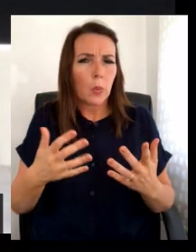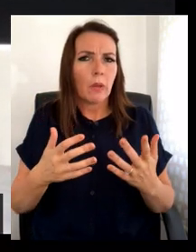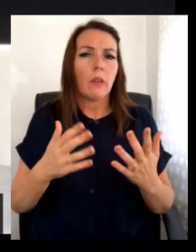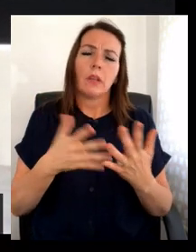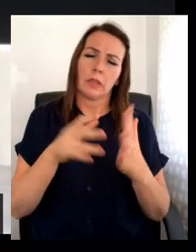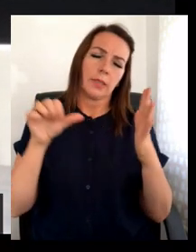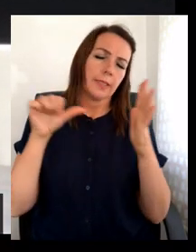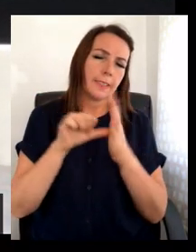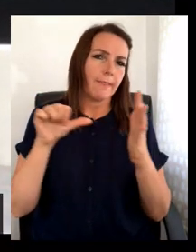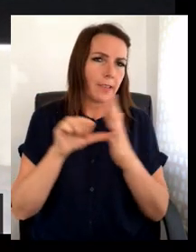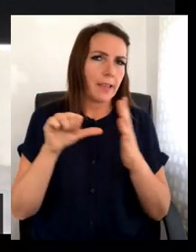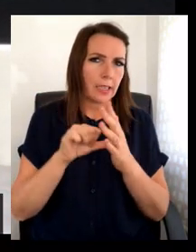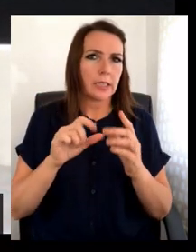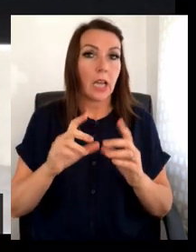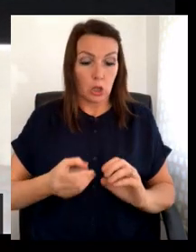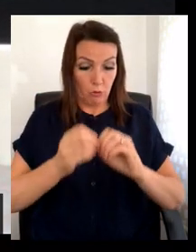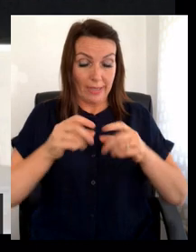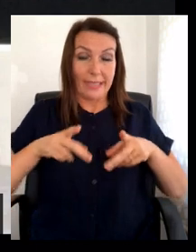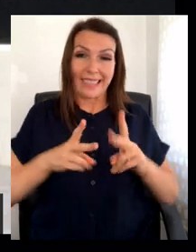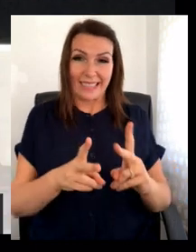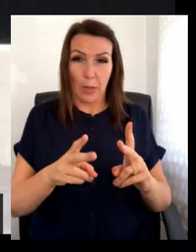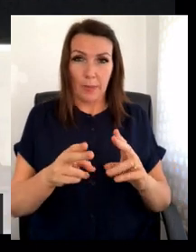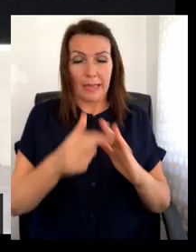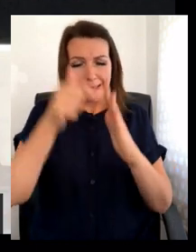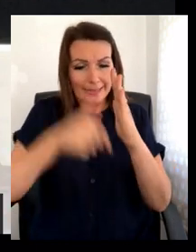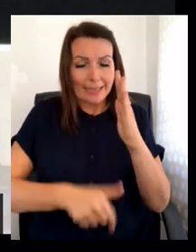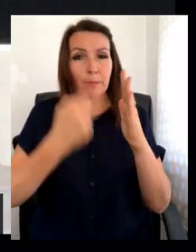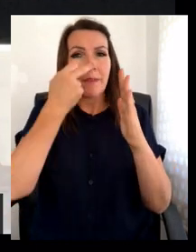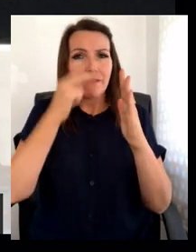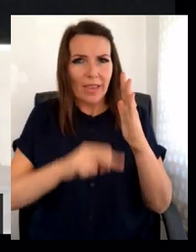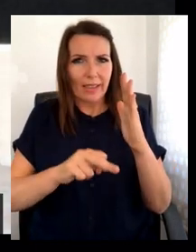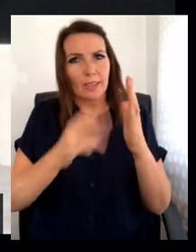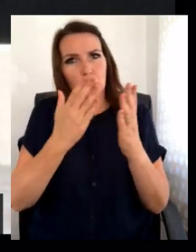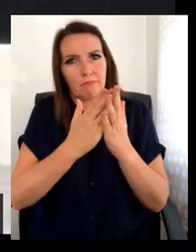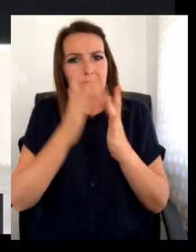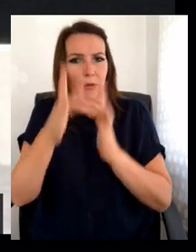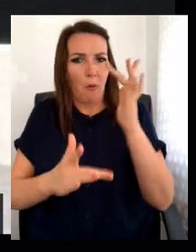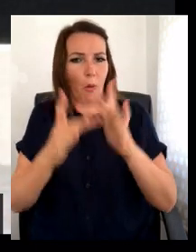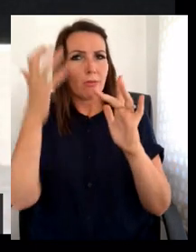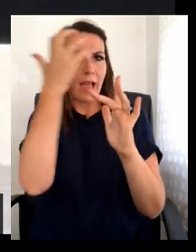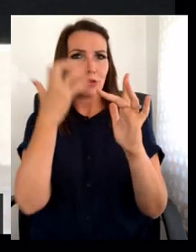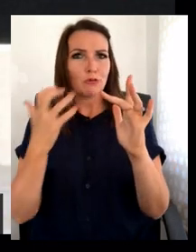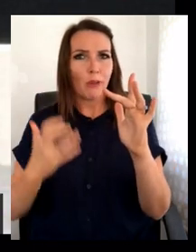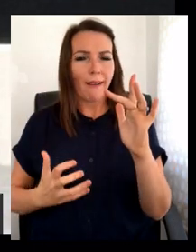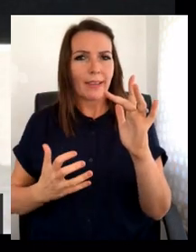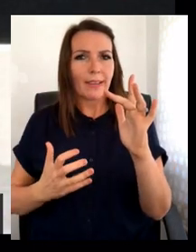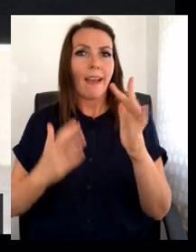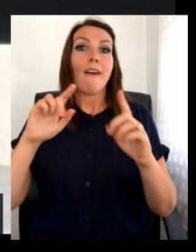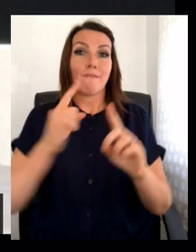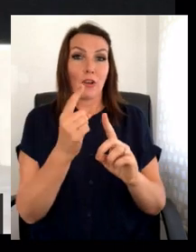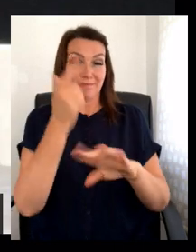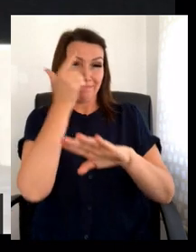these systems, to create a deep fake, a kind of virtual drag performer, I need to film real drag performers for it to learn